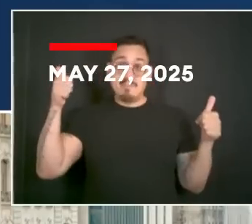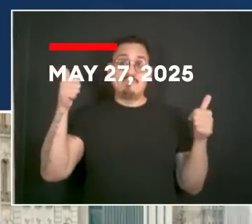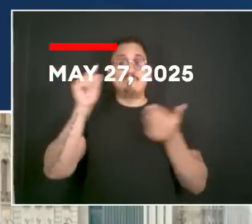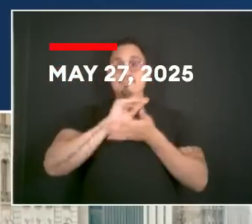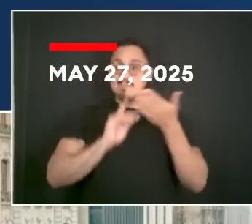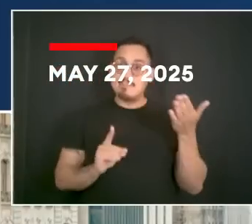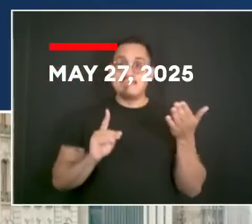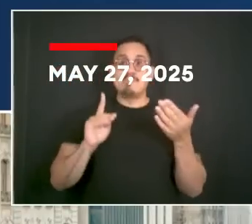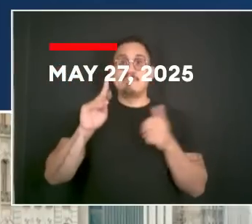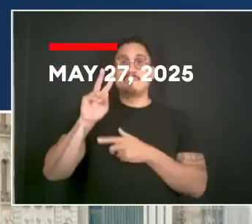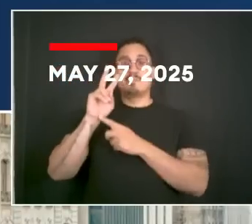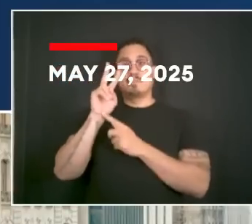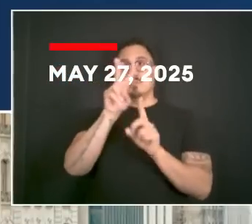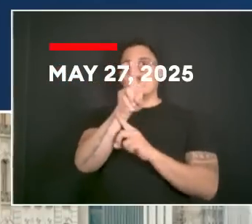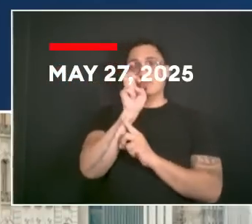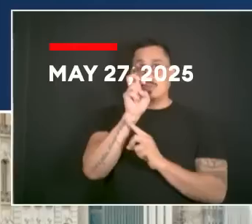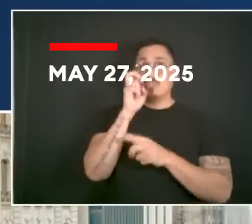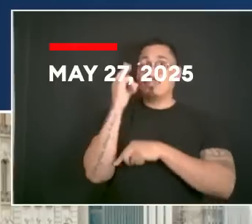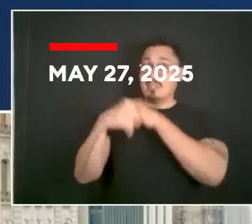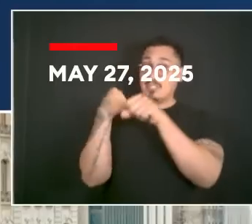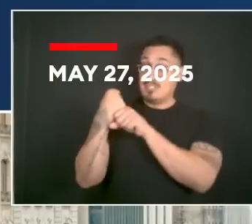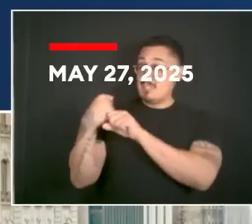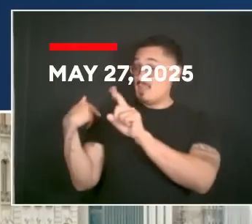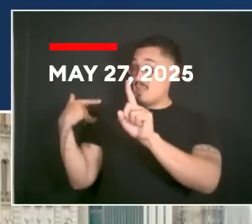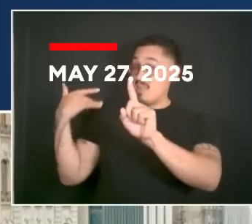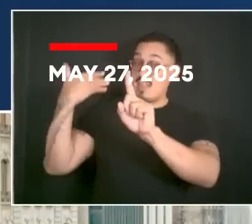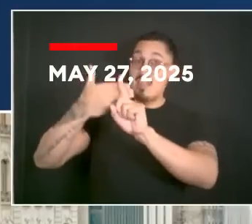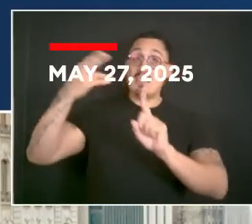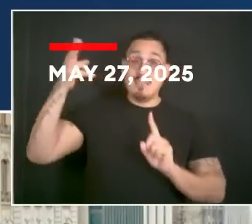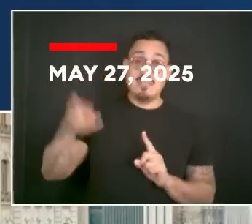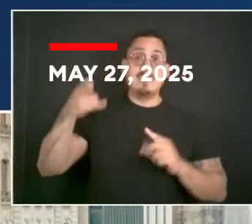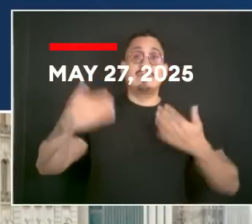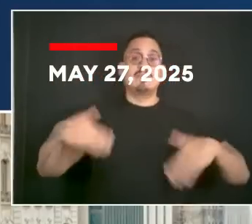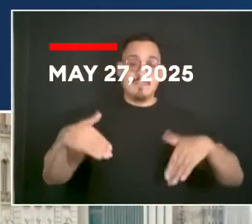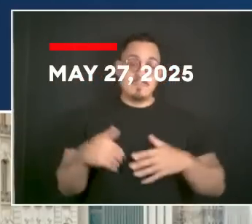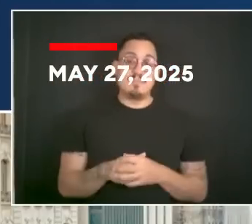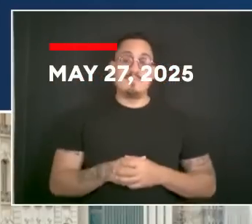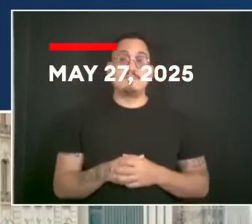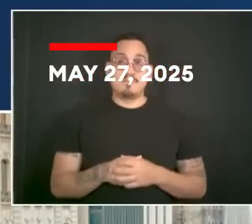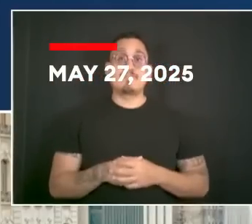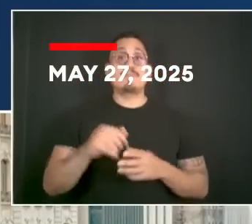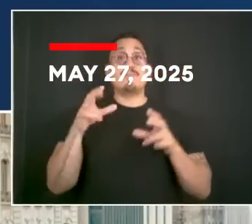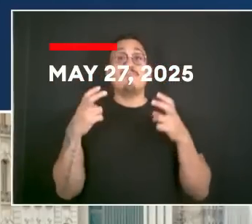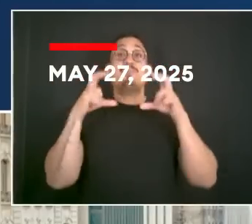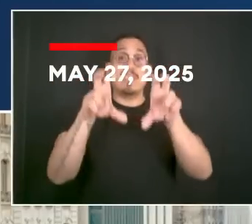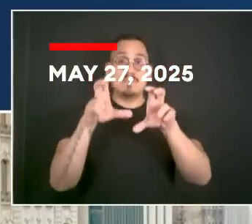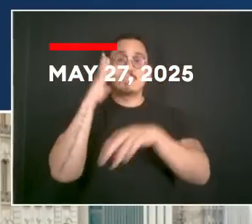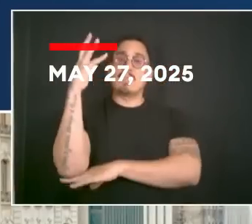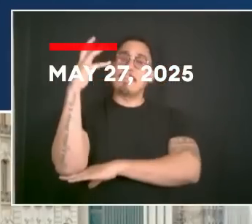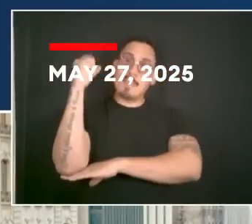the Avenue's 200-year history. And our investment will cement this iconic corridor